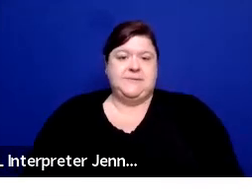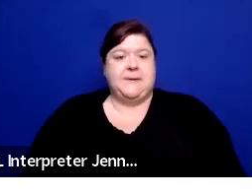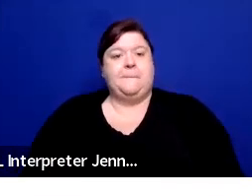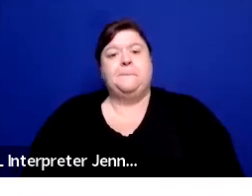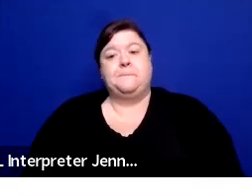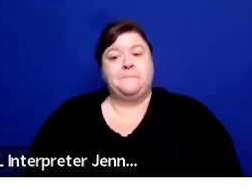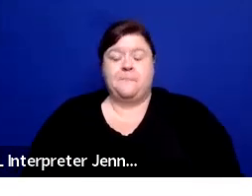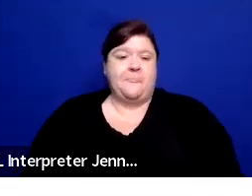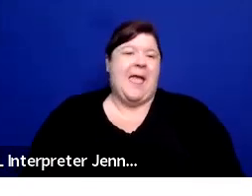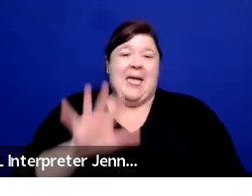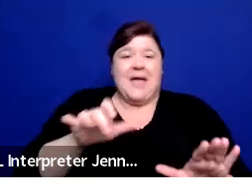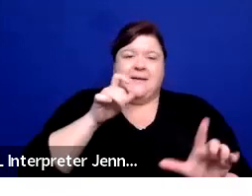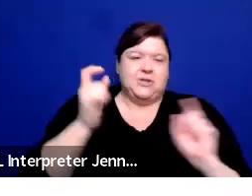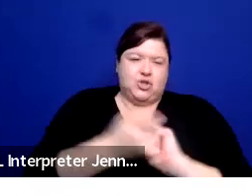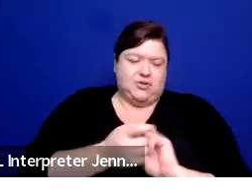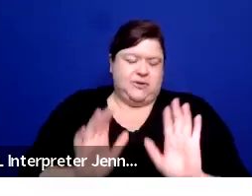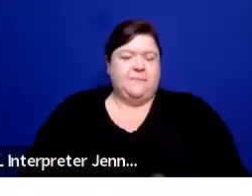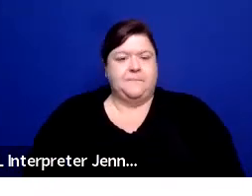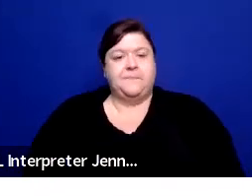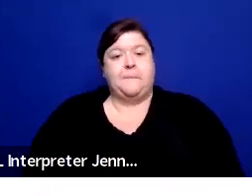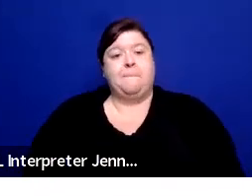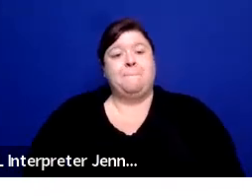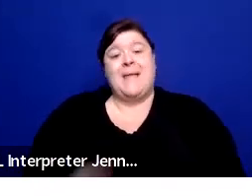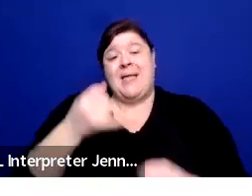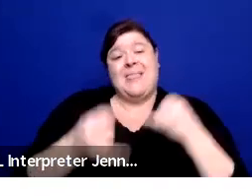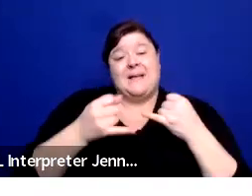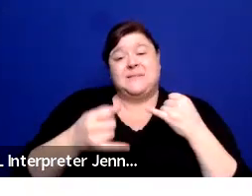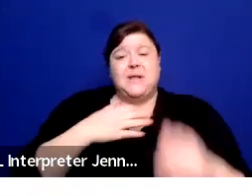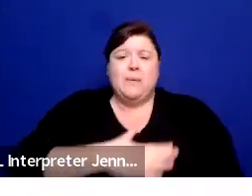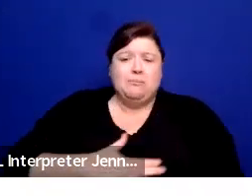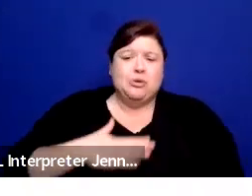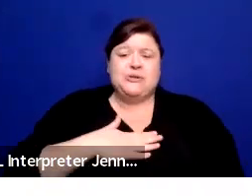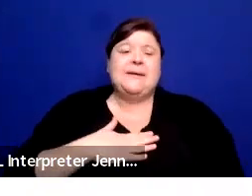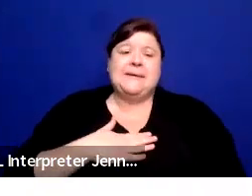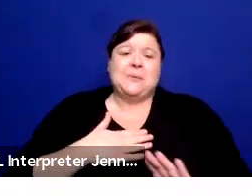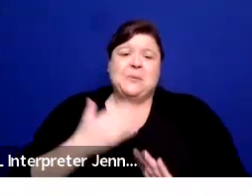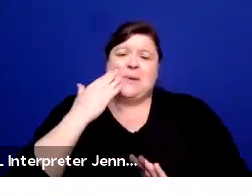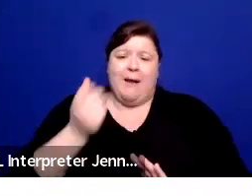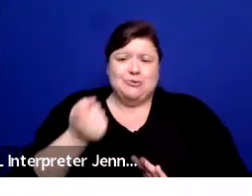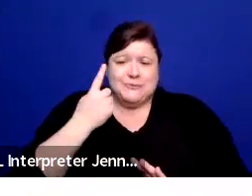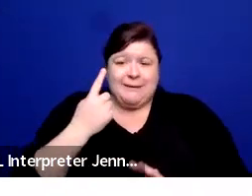And there's no change to that guidance. Lastly, we appreciate that even with this